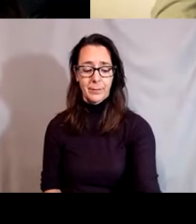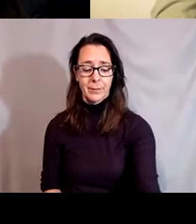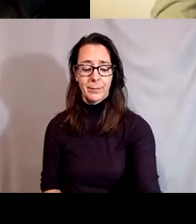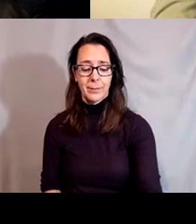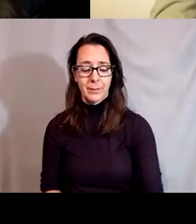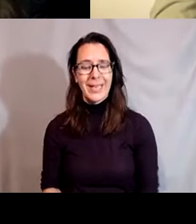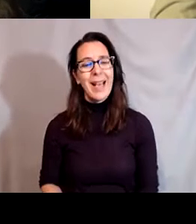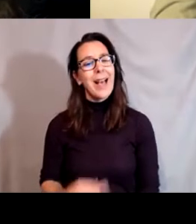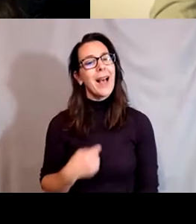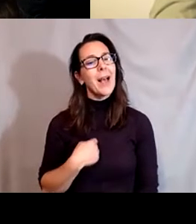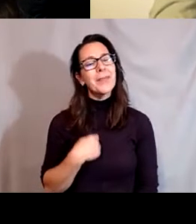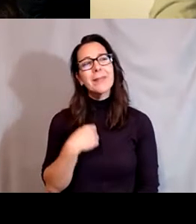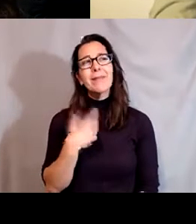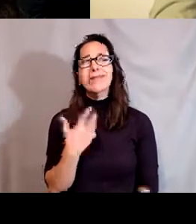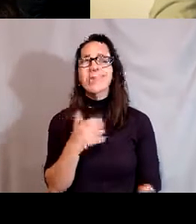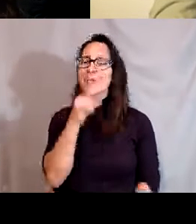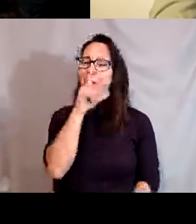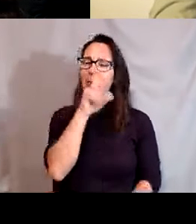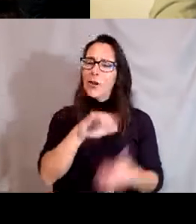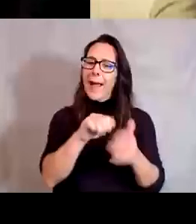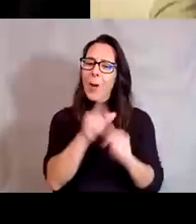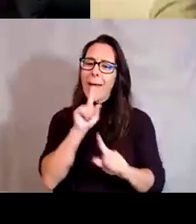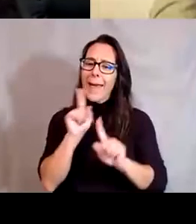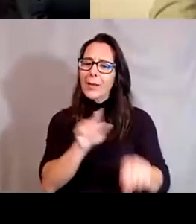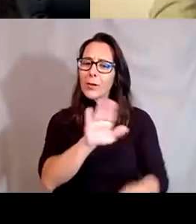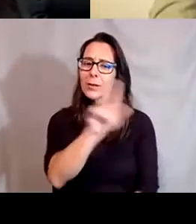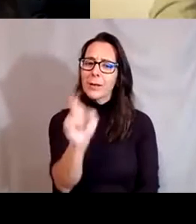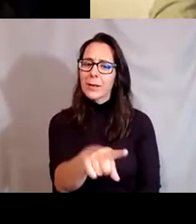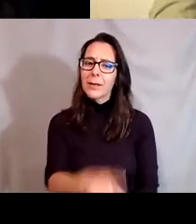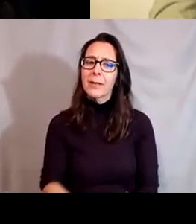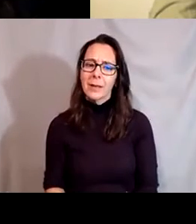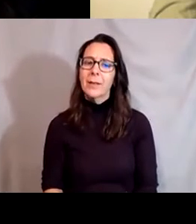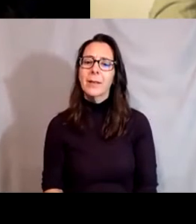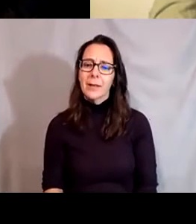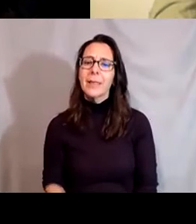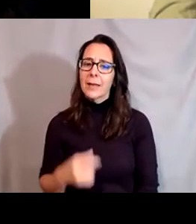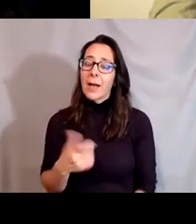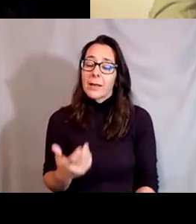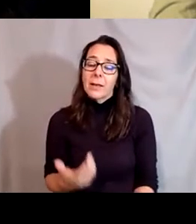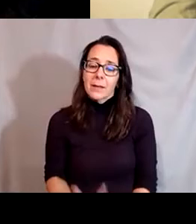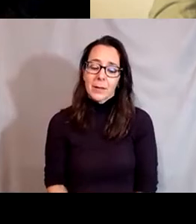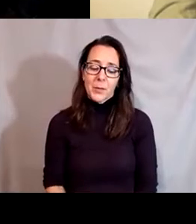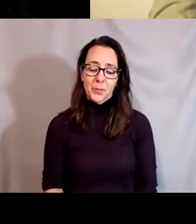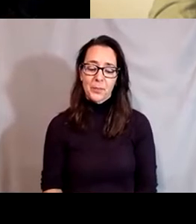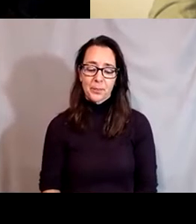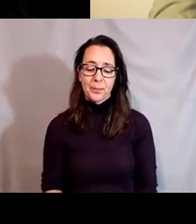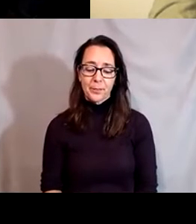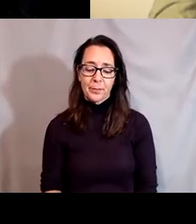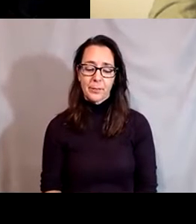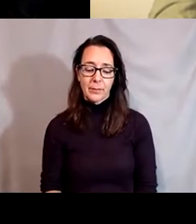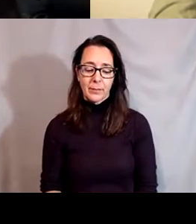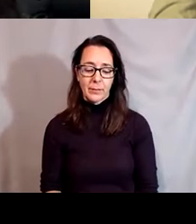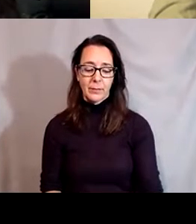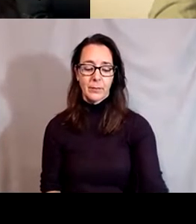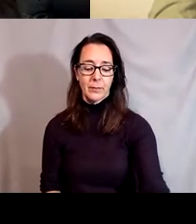sure how to address that. But that does need to be addressed, as most people still live